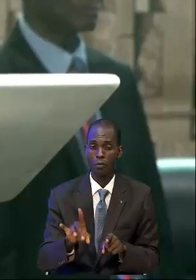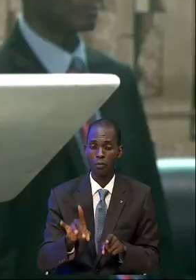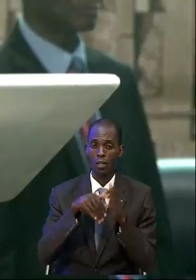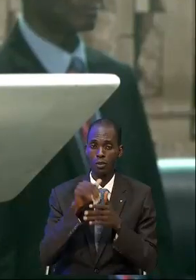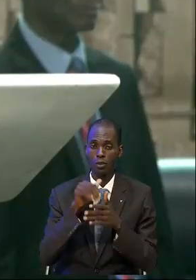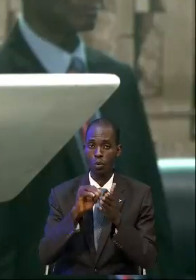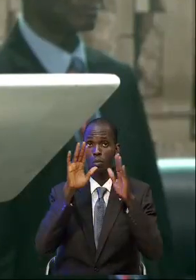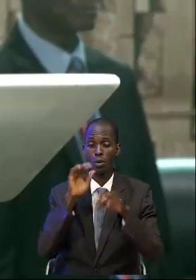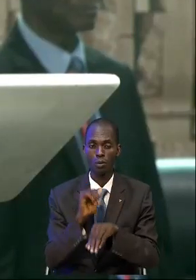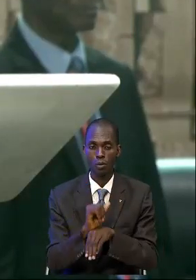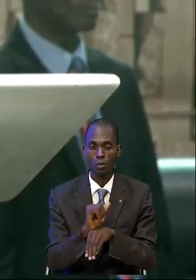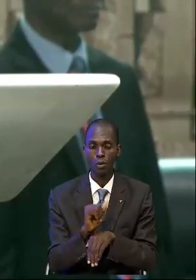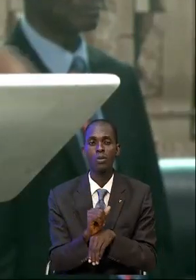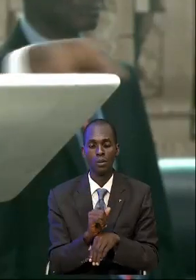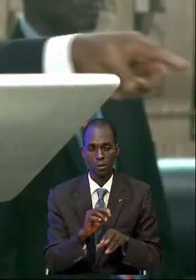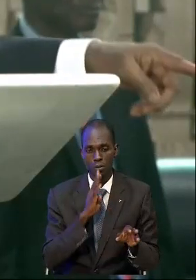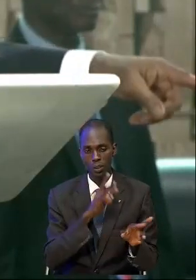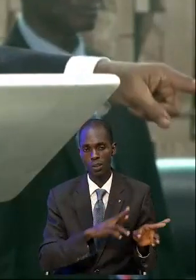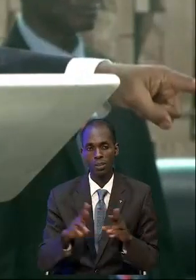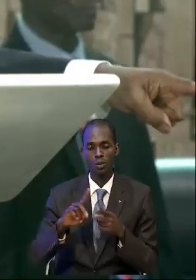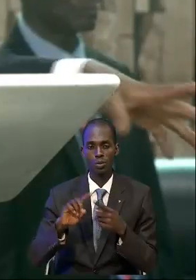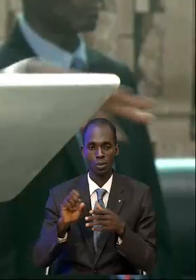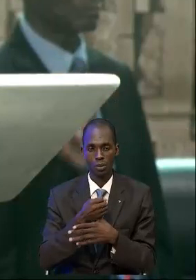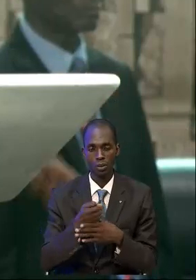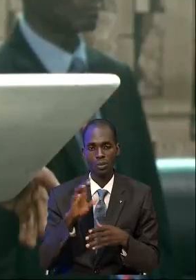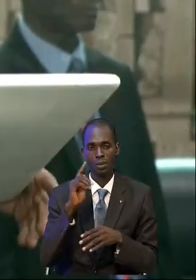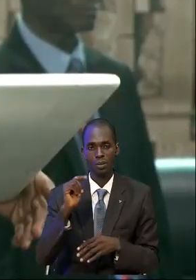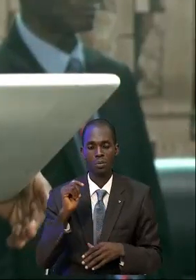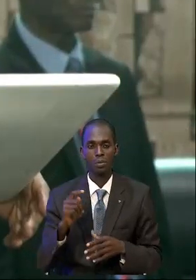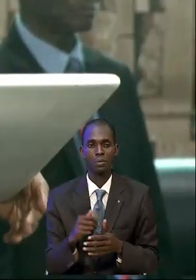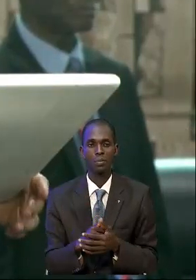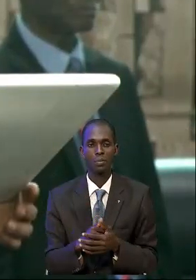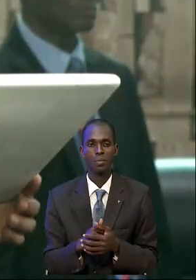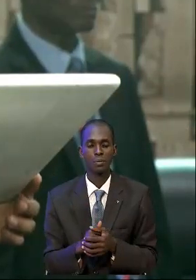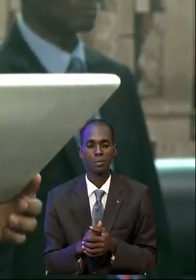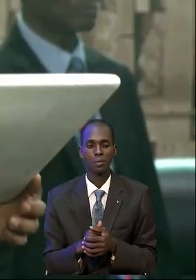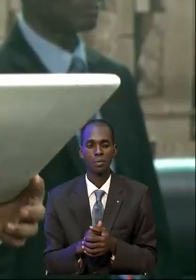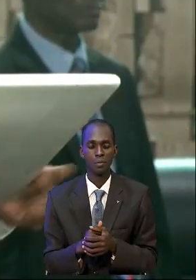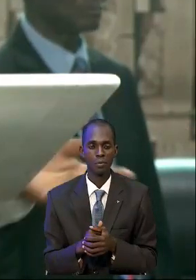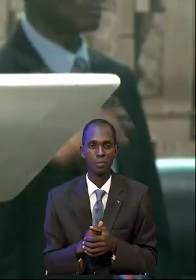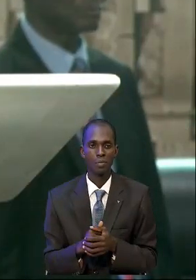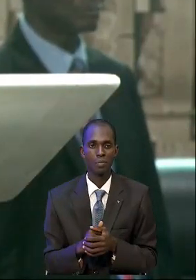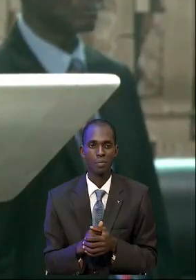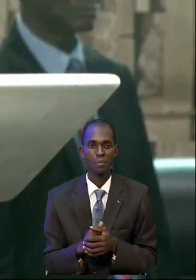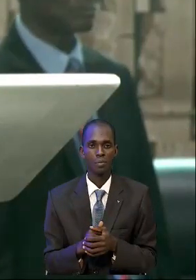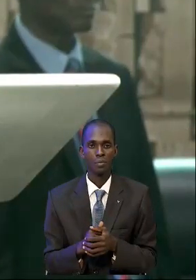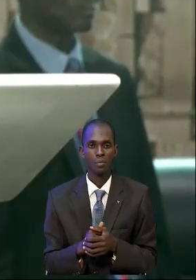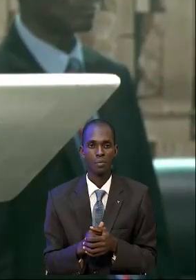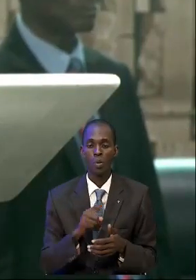keep coming. As you describe your miracle, join them in hall 6. Our leaders, please, let's have